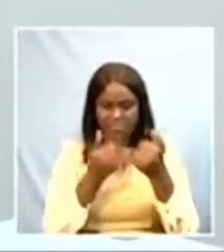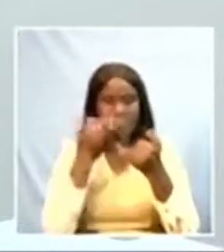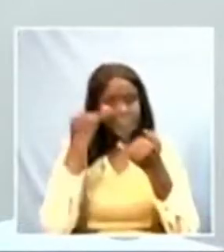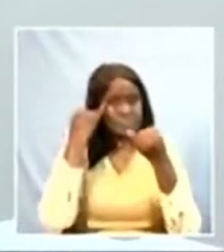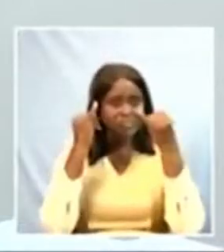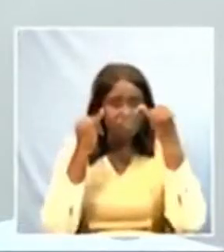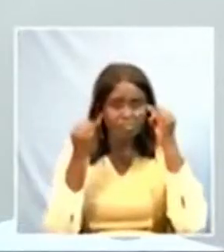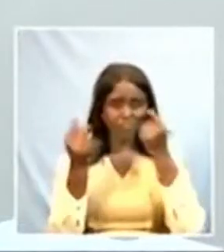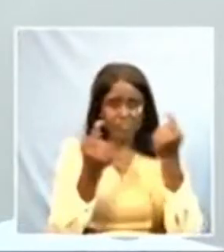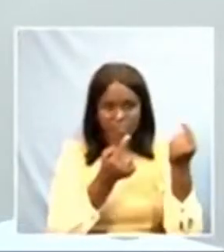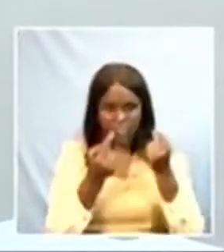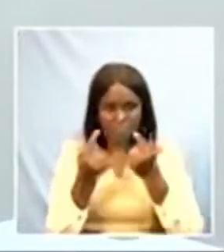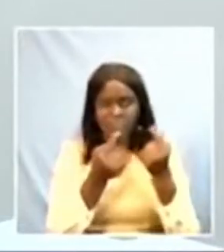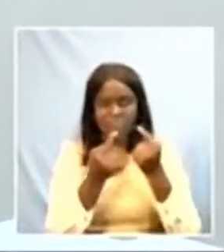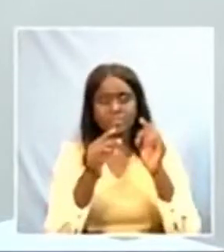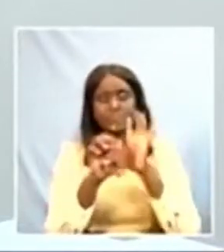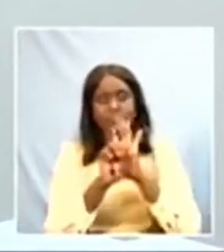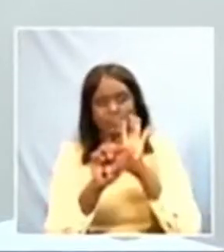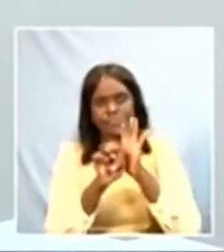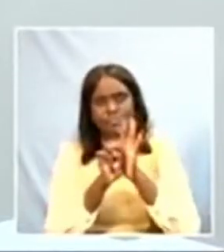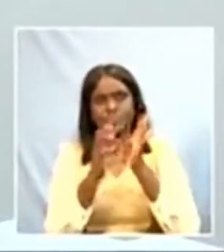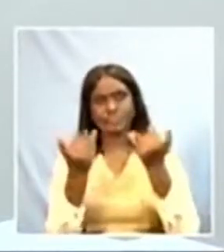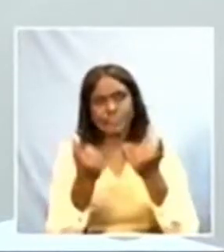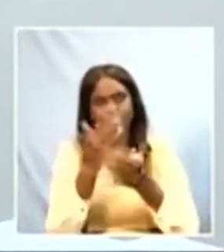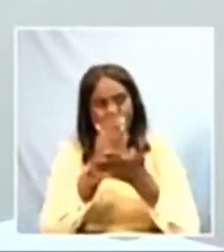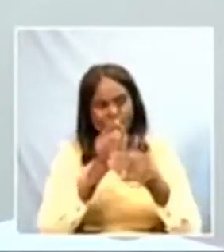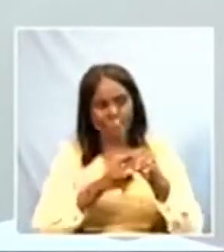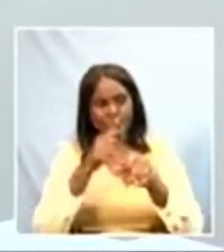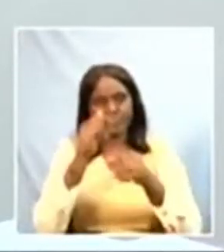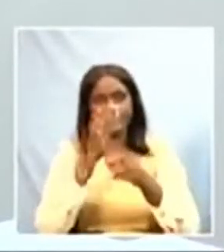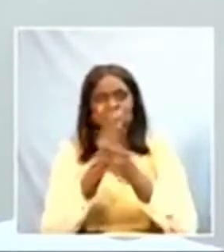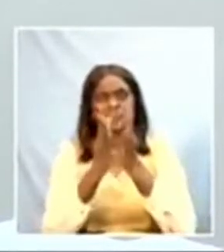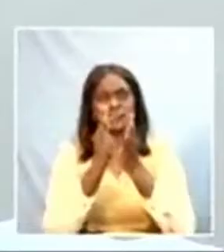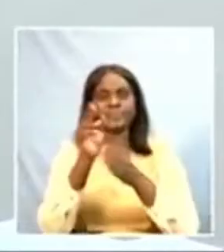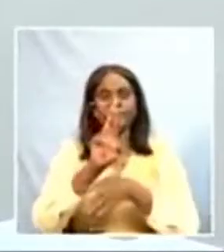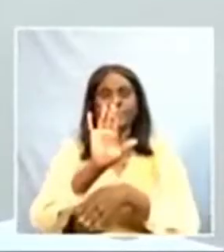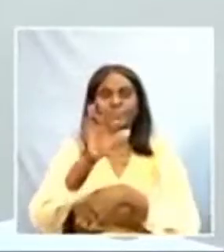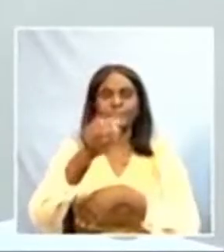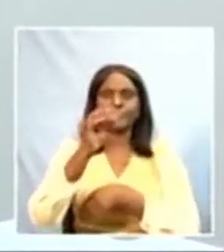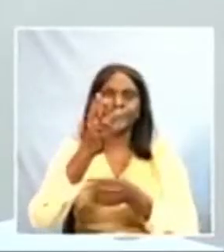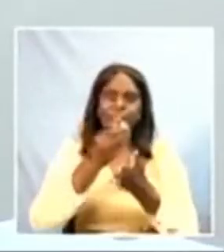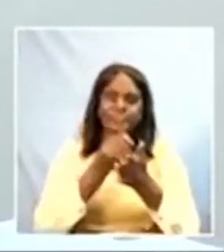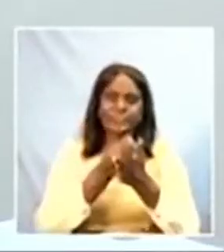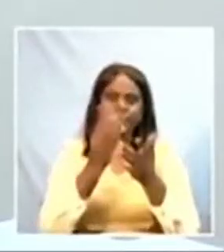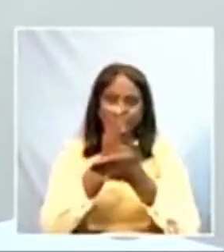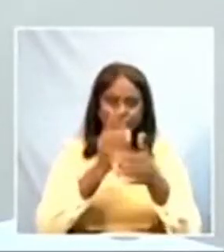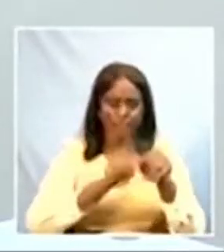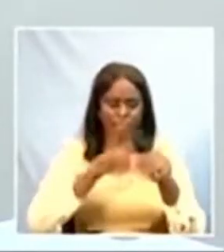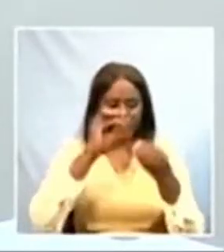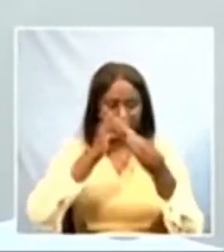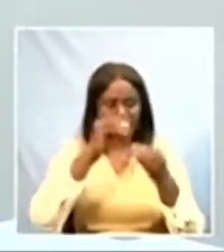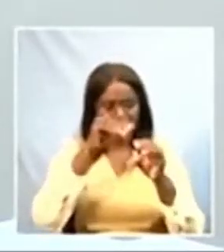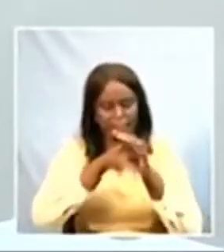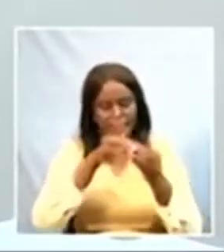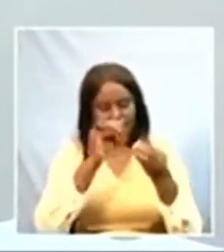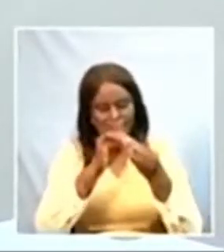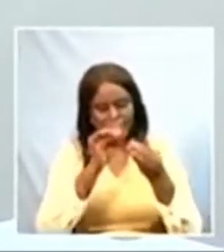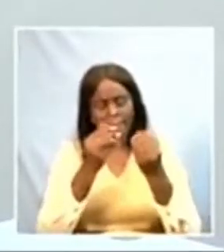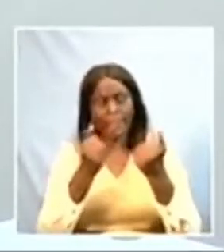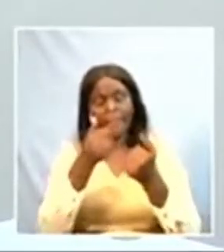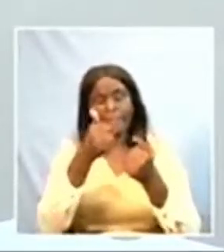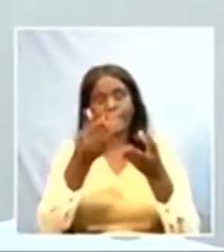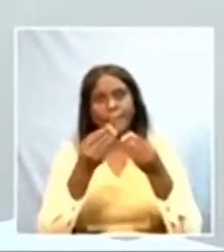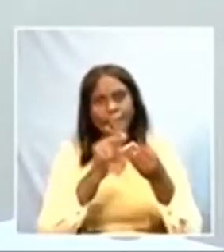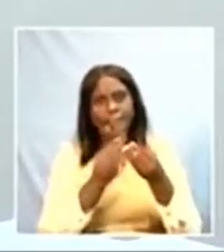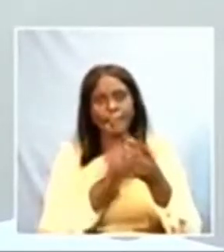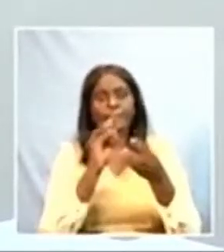ideal situation where sometimes contractors use their own money. Sometimes they put in more than. Now you gave